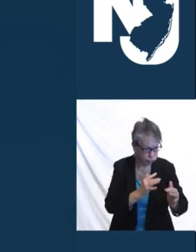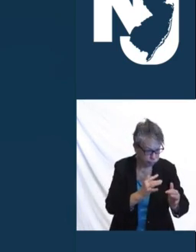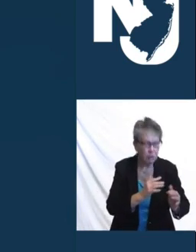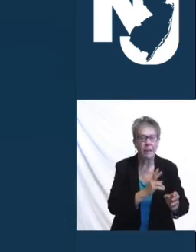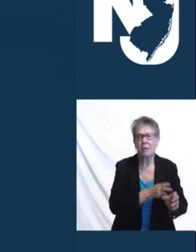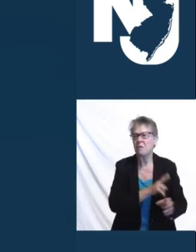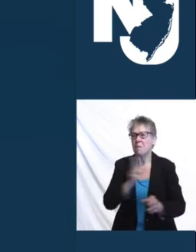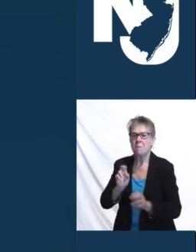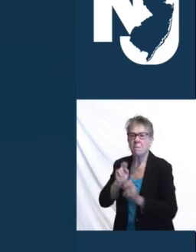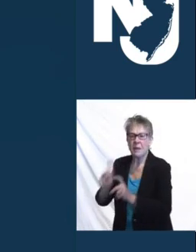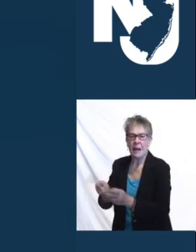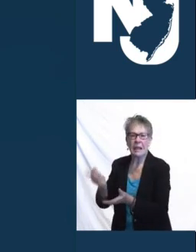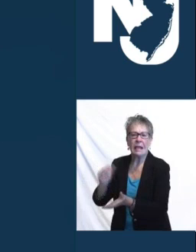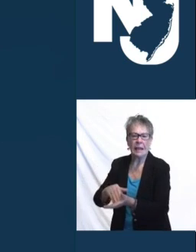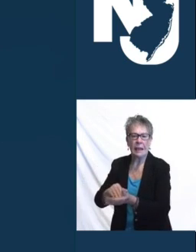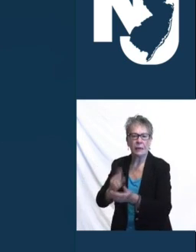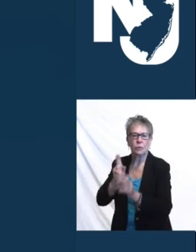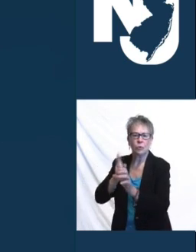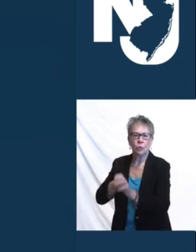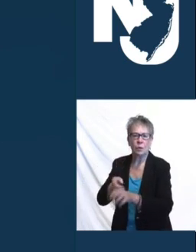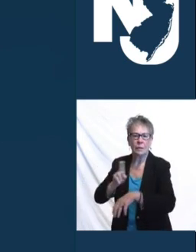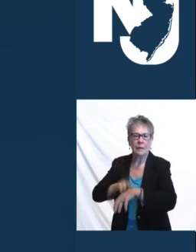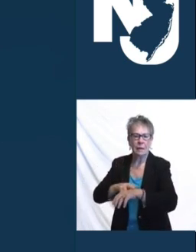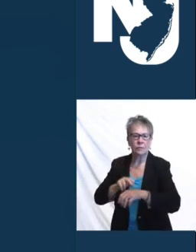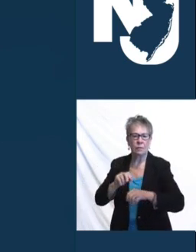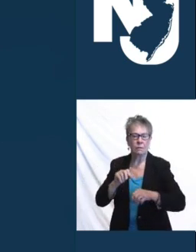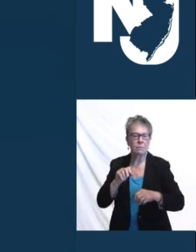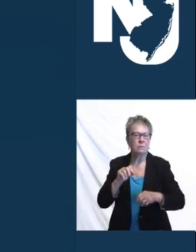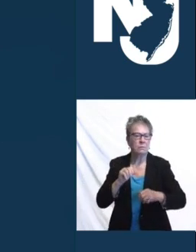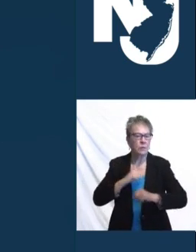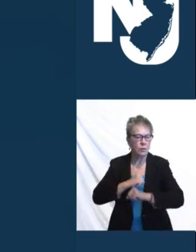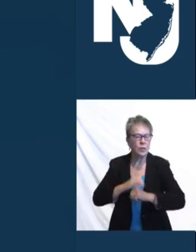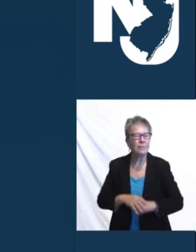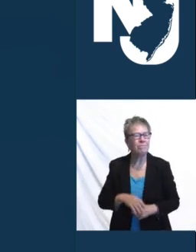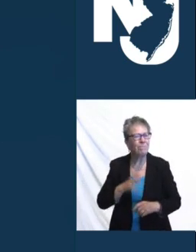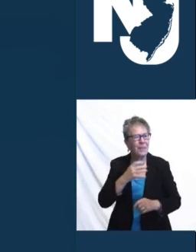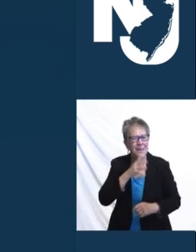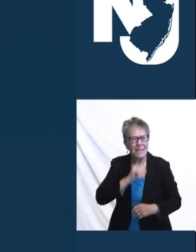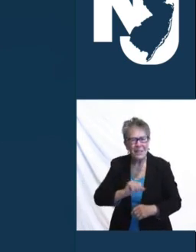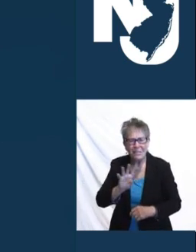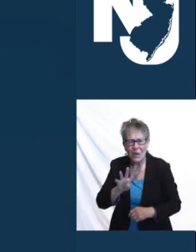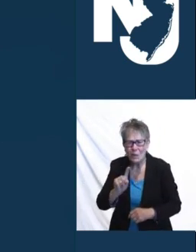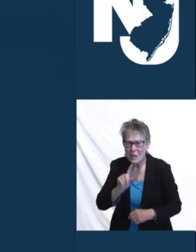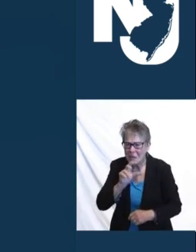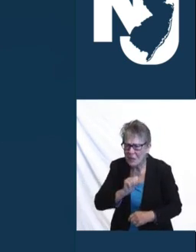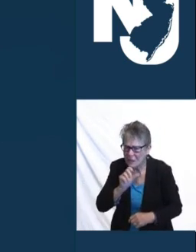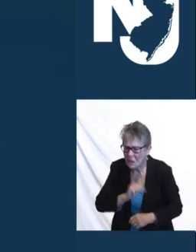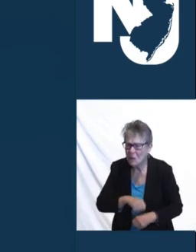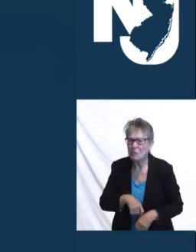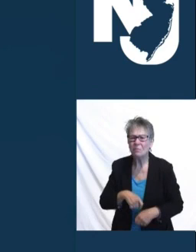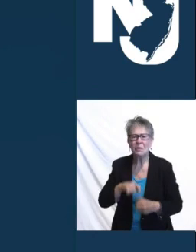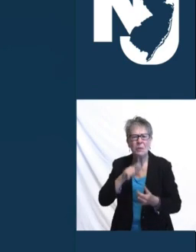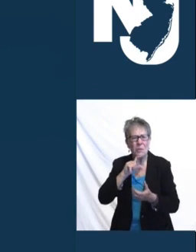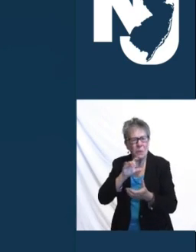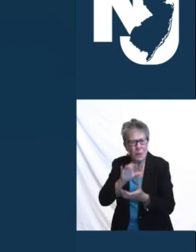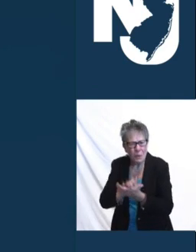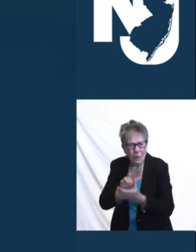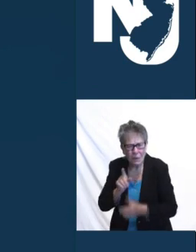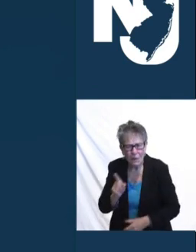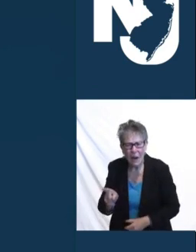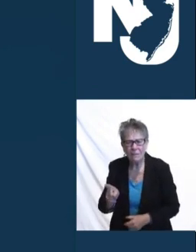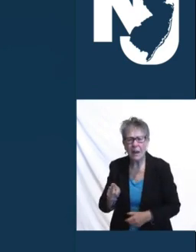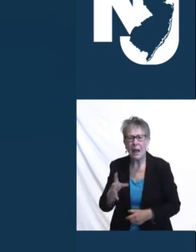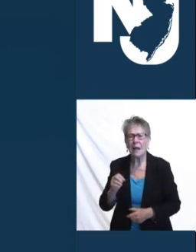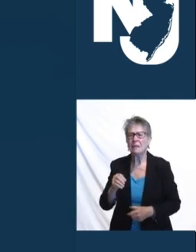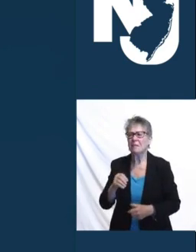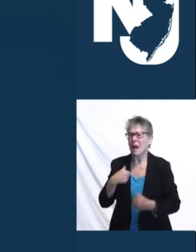just 41 years old, leaves behind his wife, Adriana, who I had the great honor of speaking at the end of the week, and 3